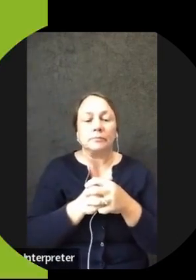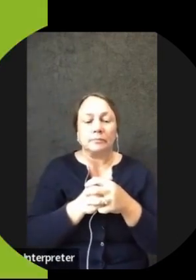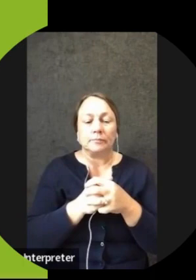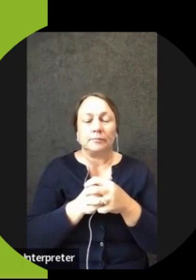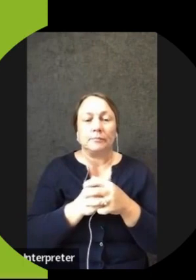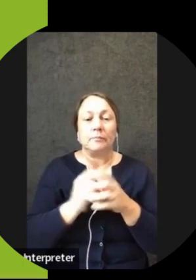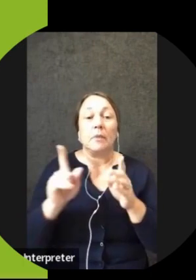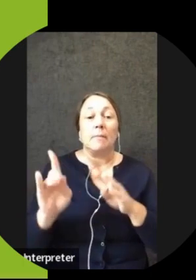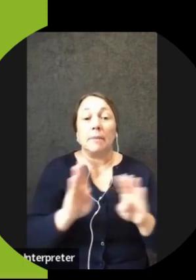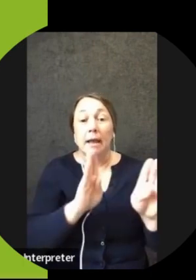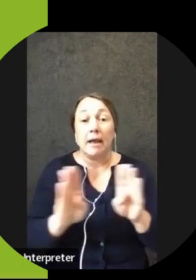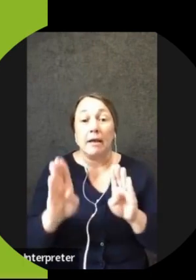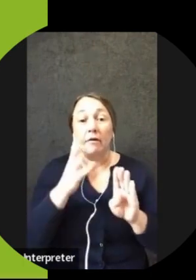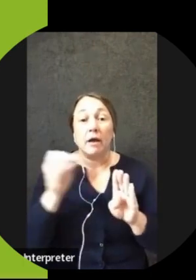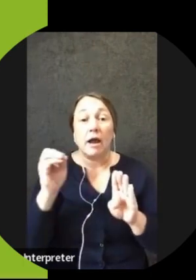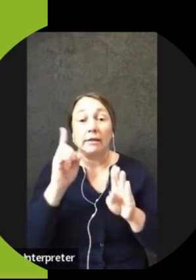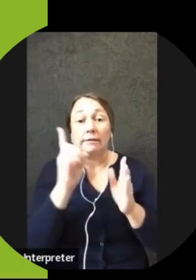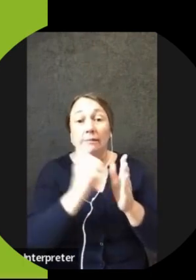Behavior and discipline.